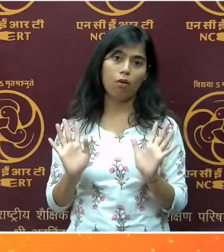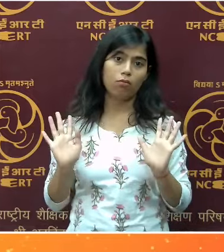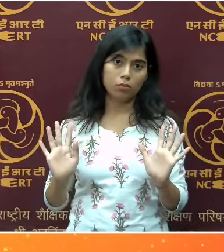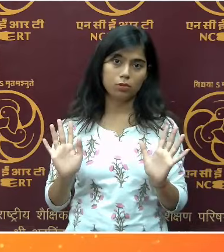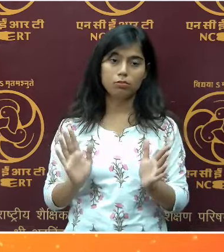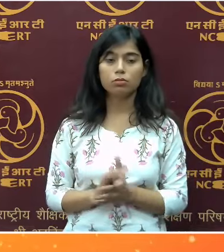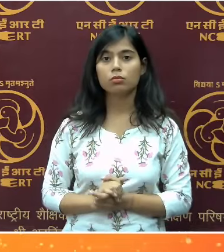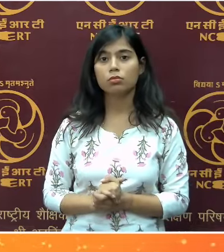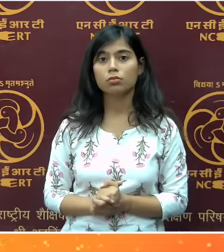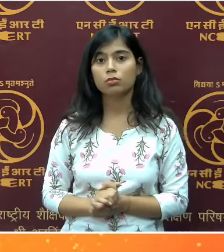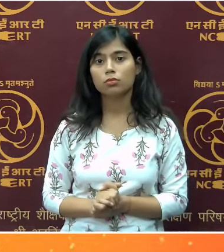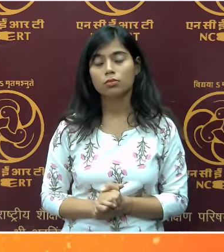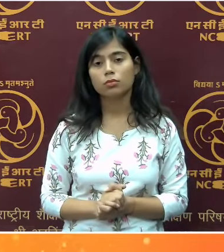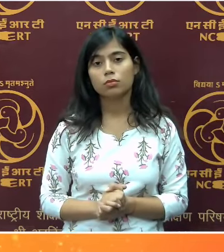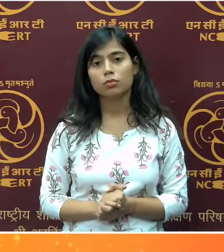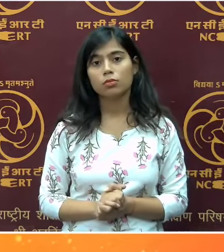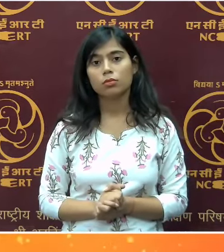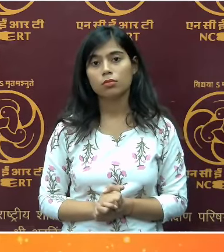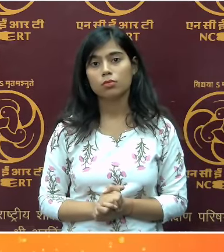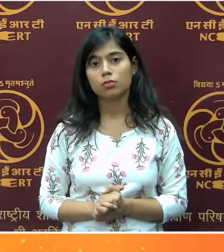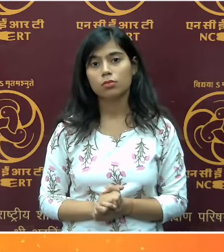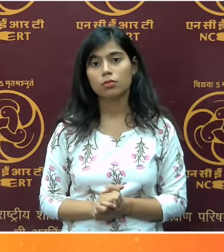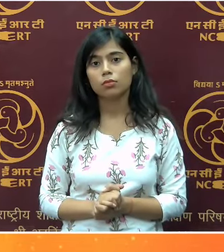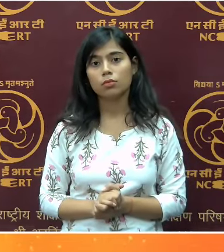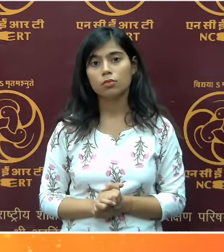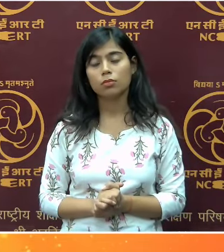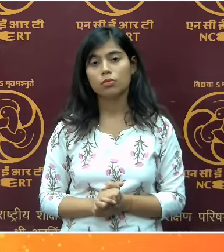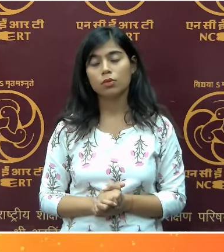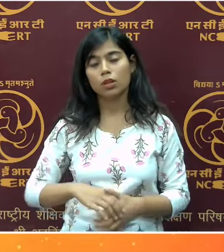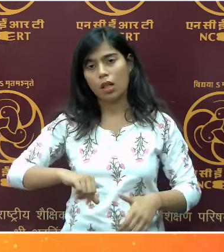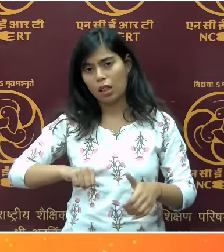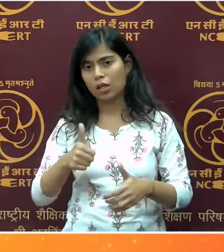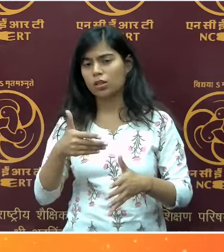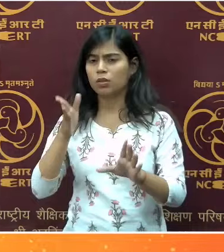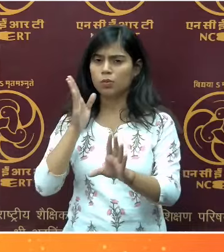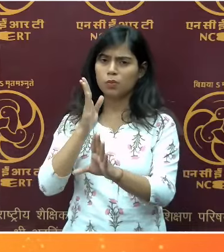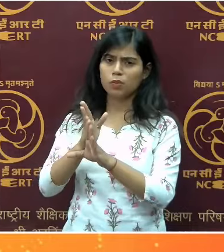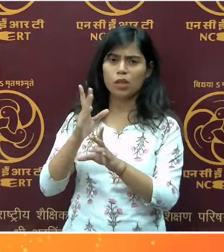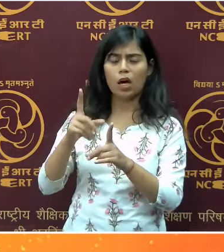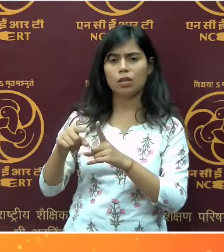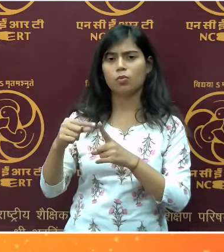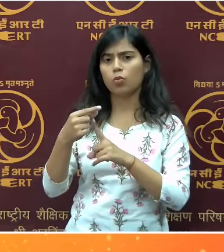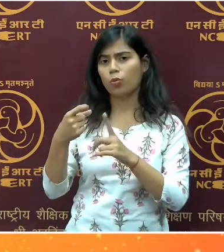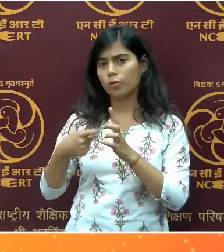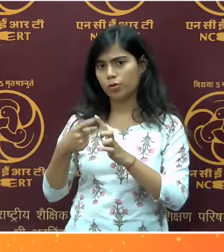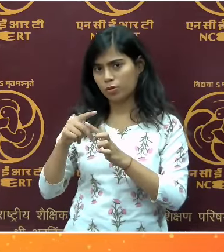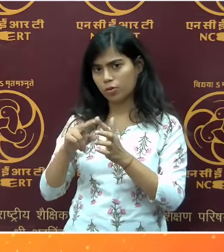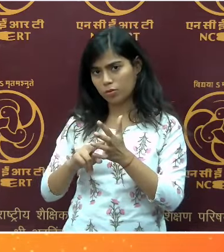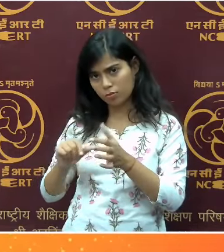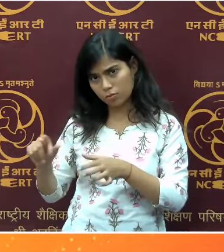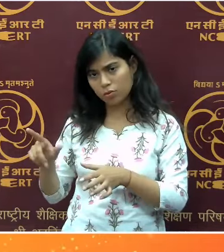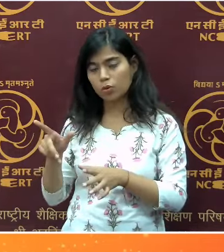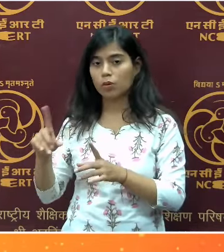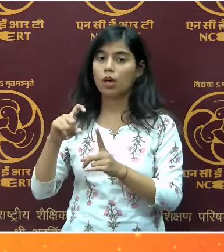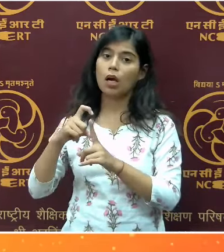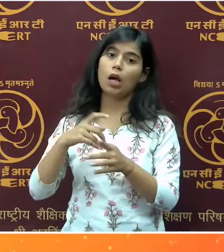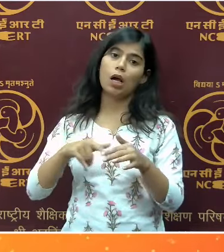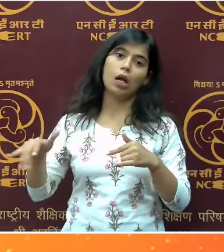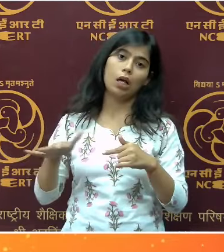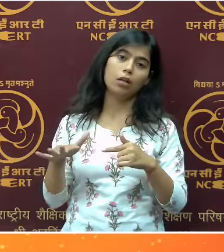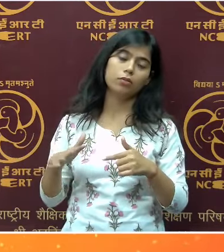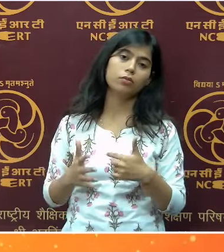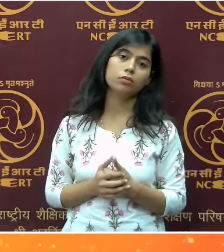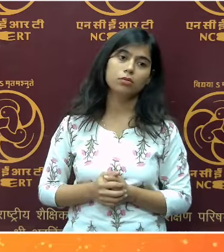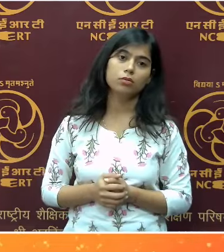across any source is directly proportional to the current. In that way only it